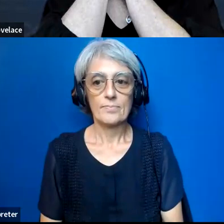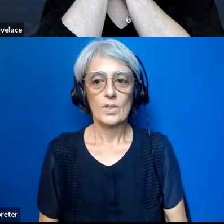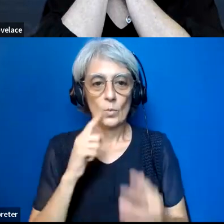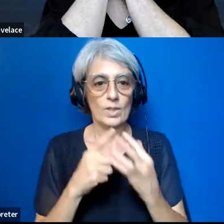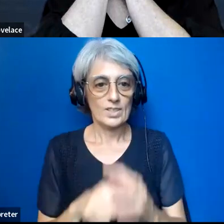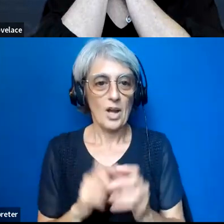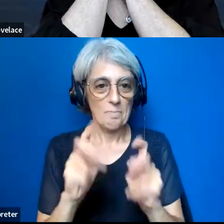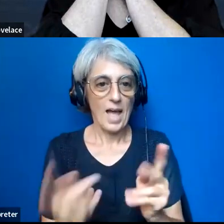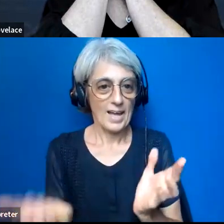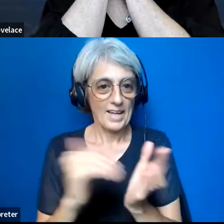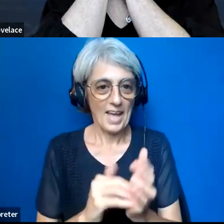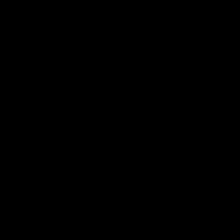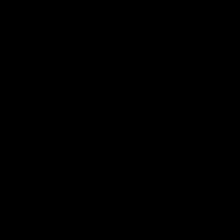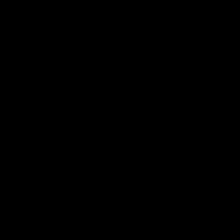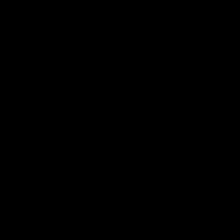up.